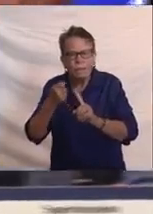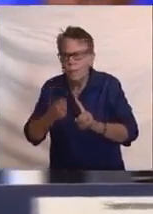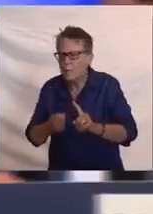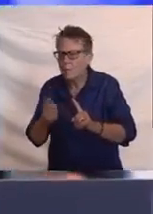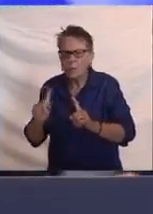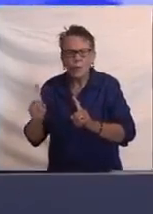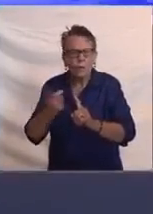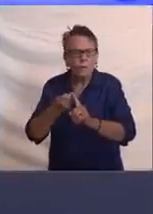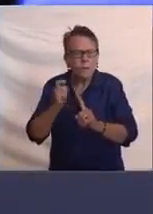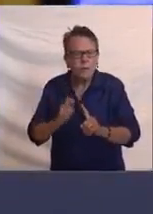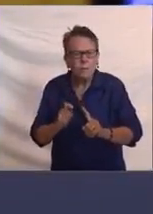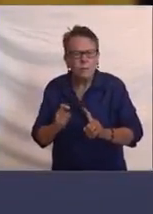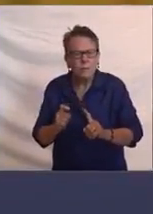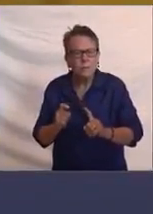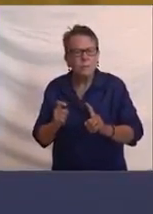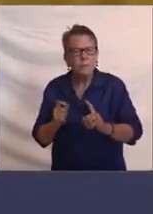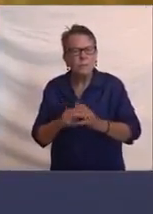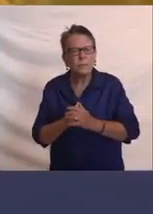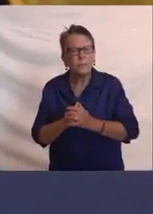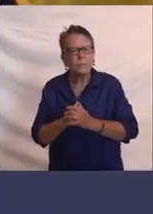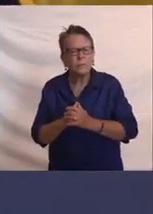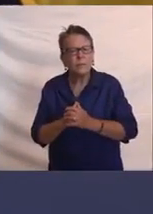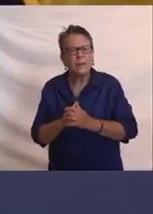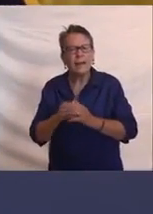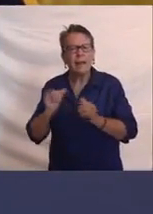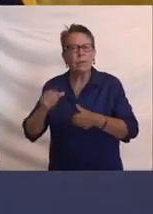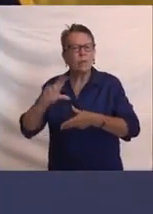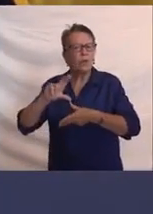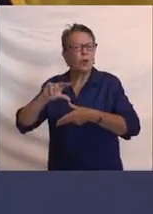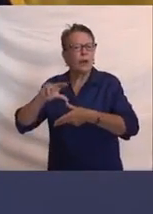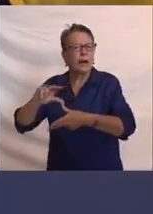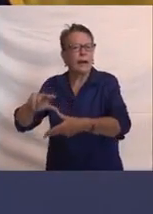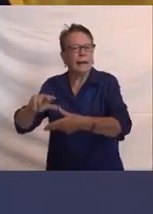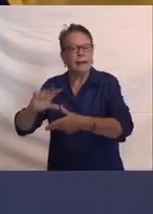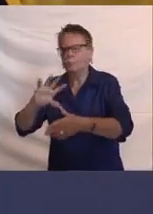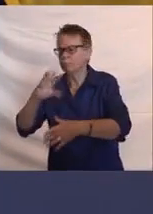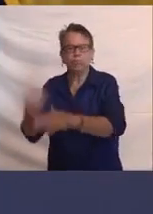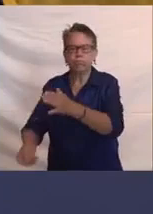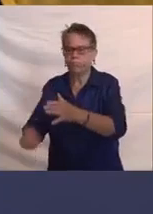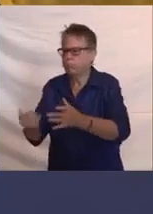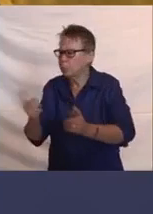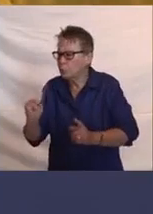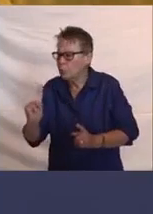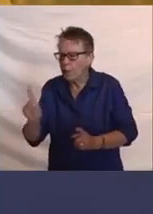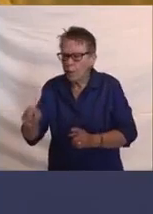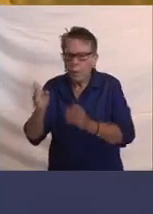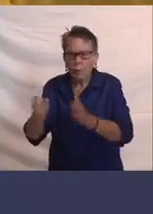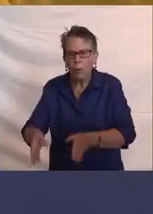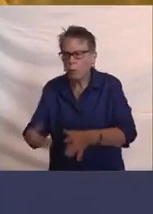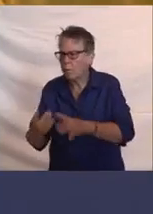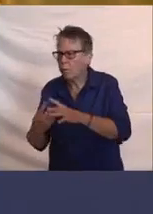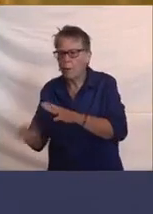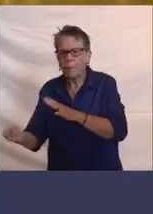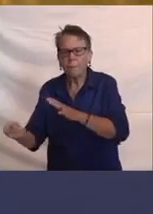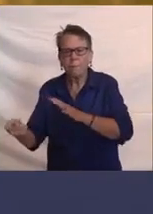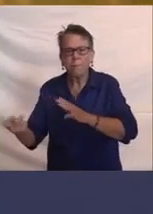to the 30th loss of life, it was not from the missing list. That was someone who had been hospitalized.